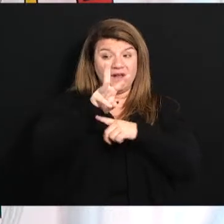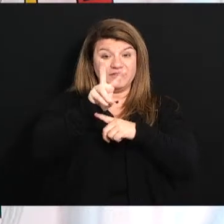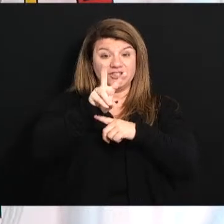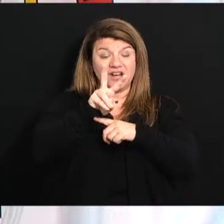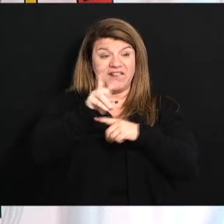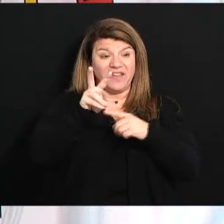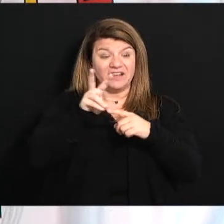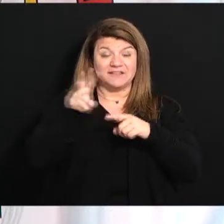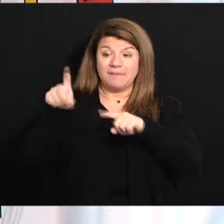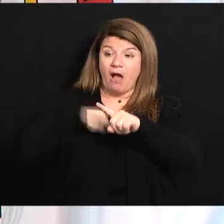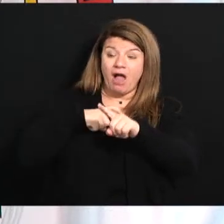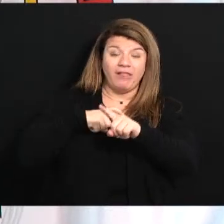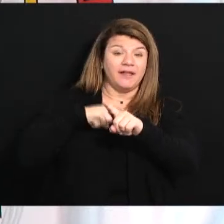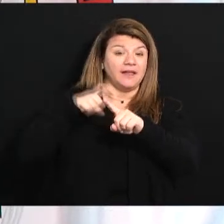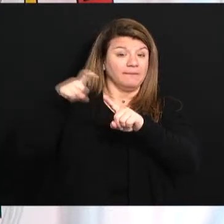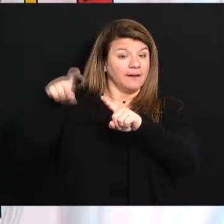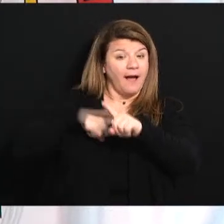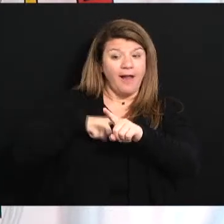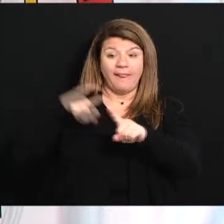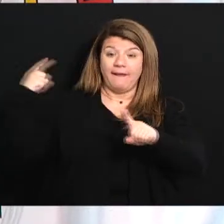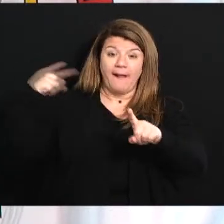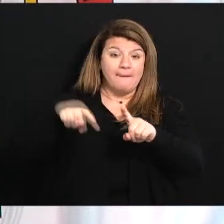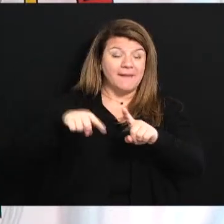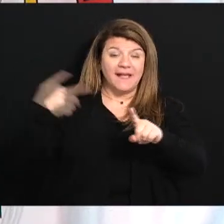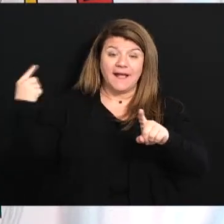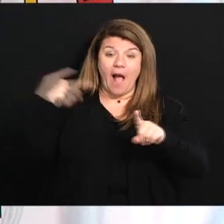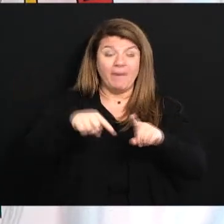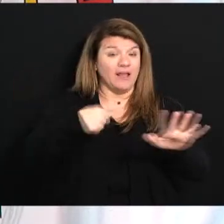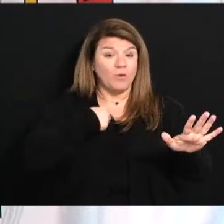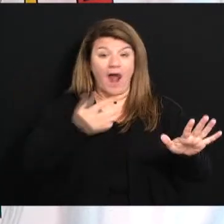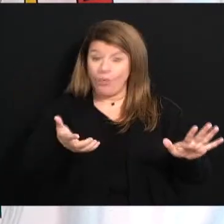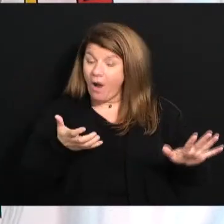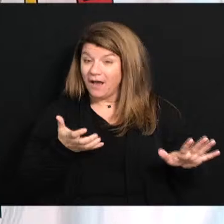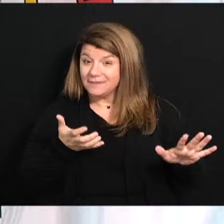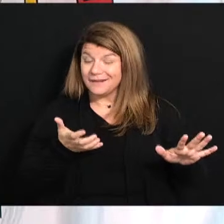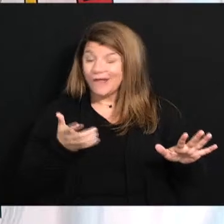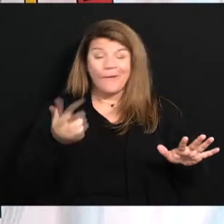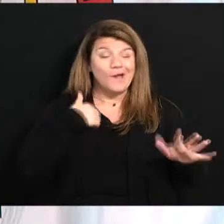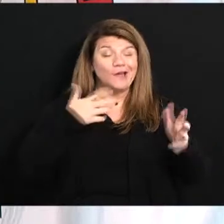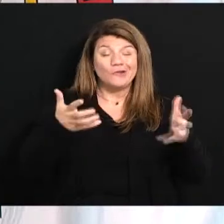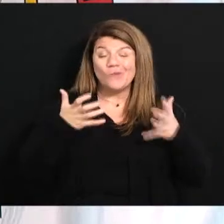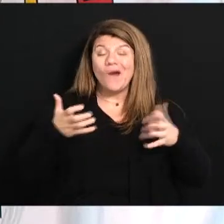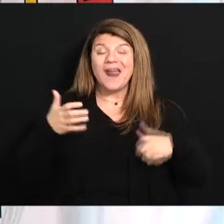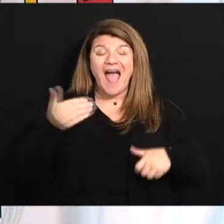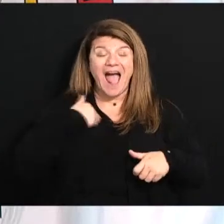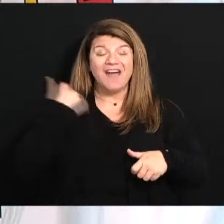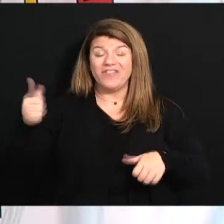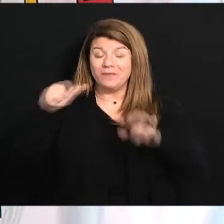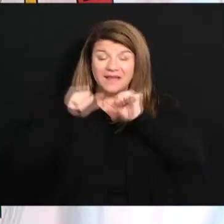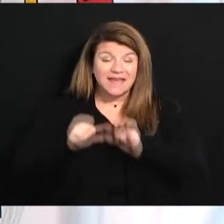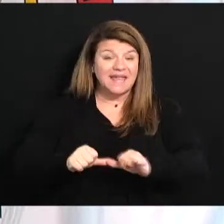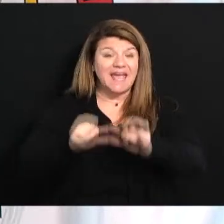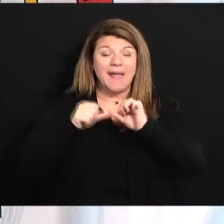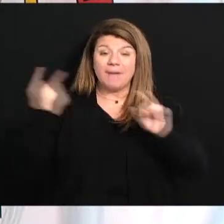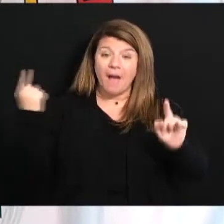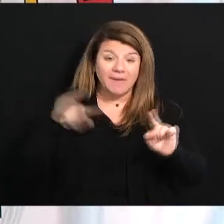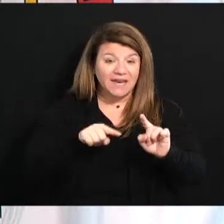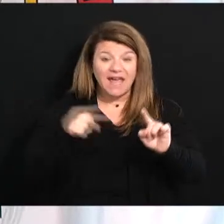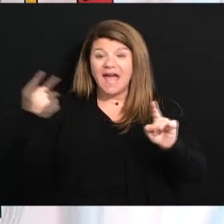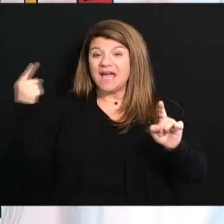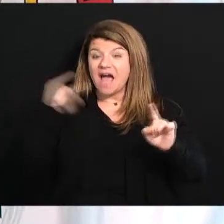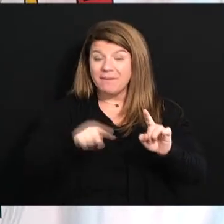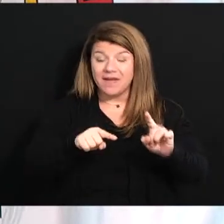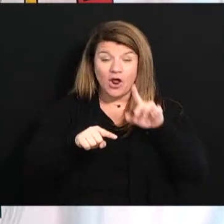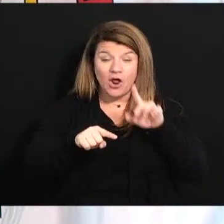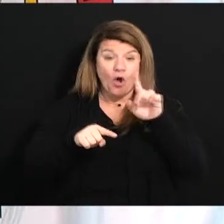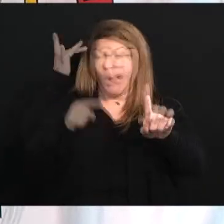just keep calling and they just keep coming, and that's what we want to do. We just want to absolutely just have them keep coming and coming and coming, because they